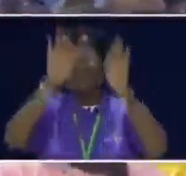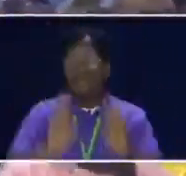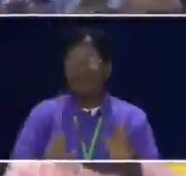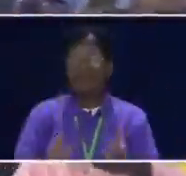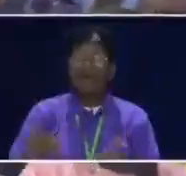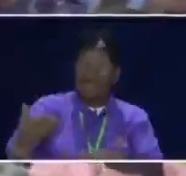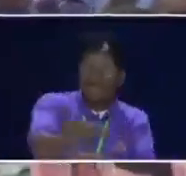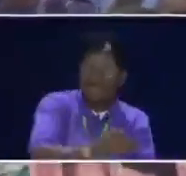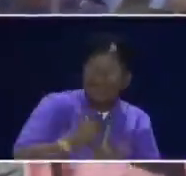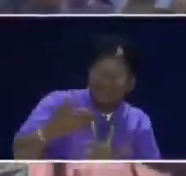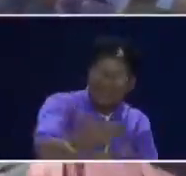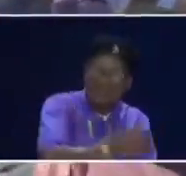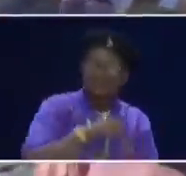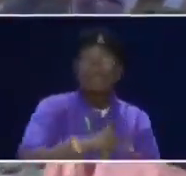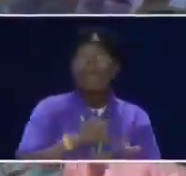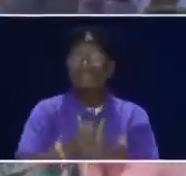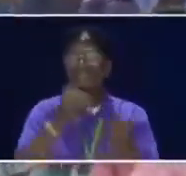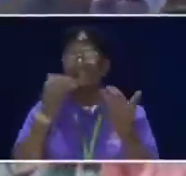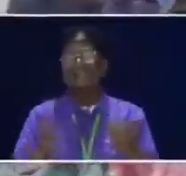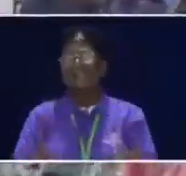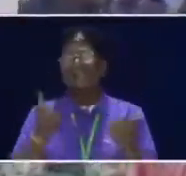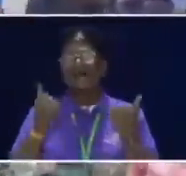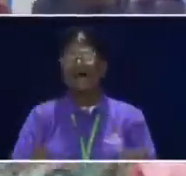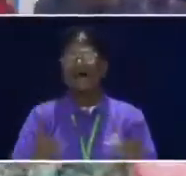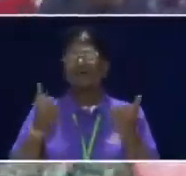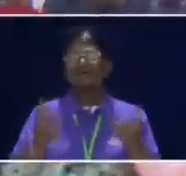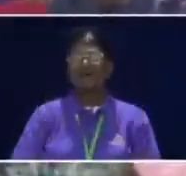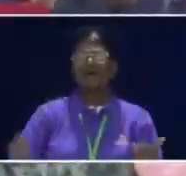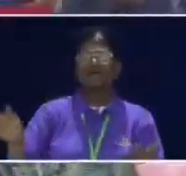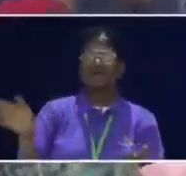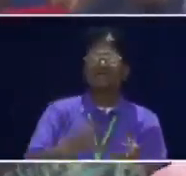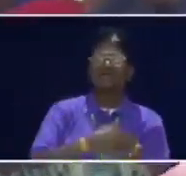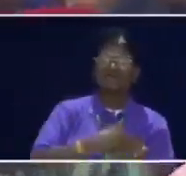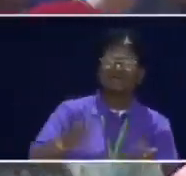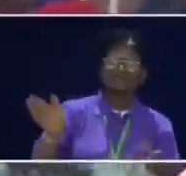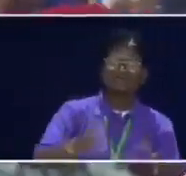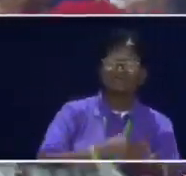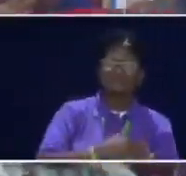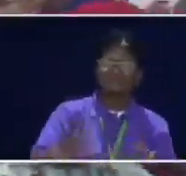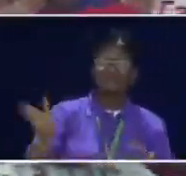me now, oh gentle